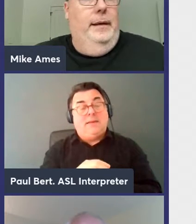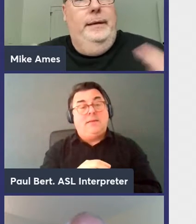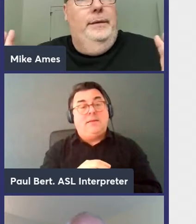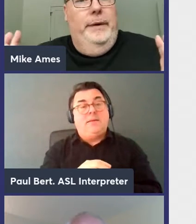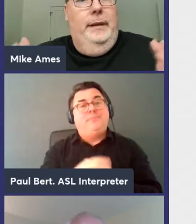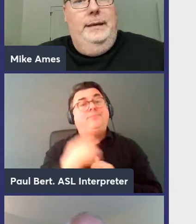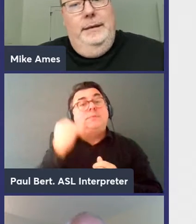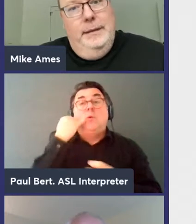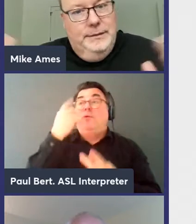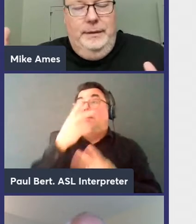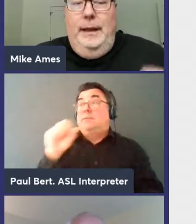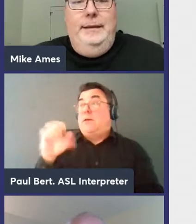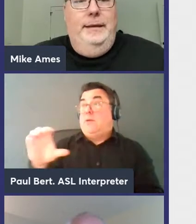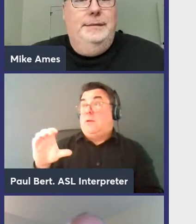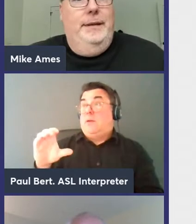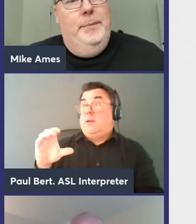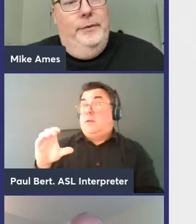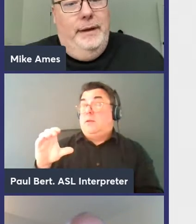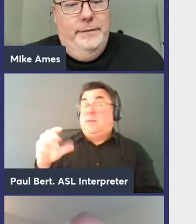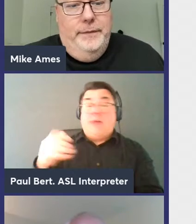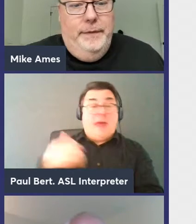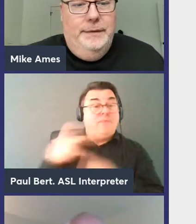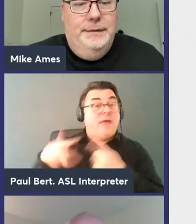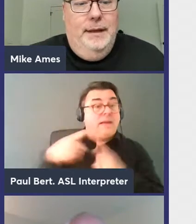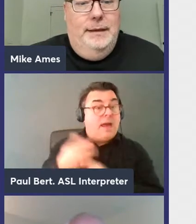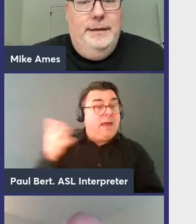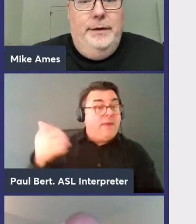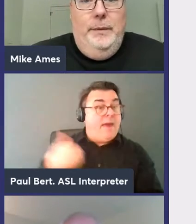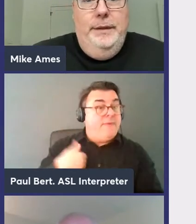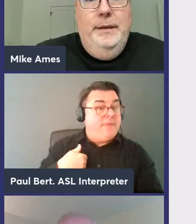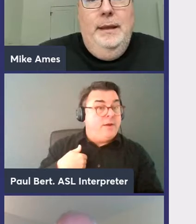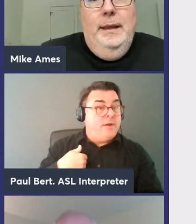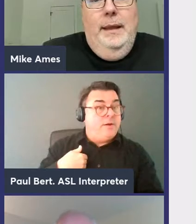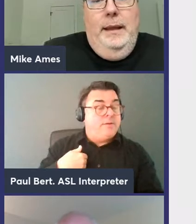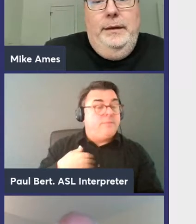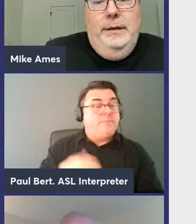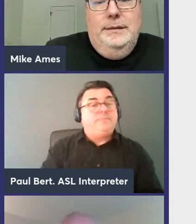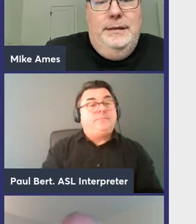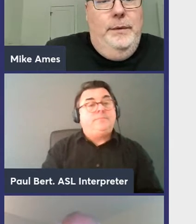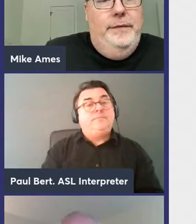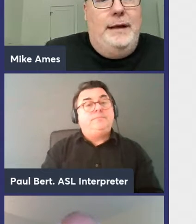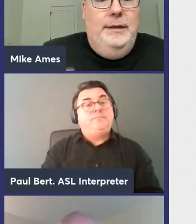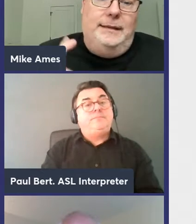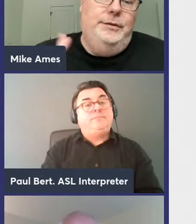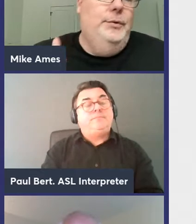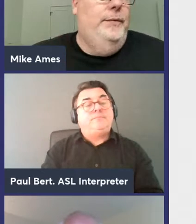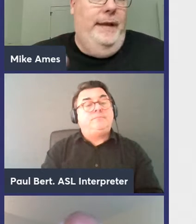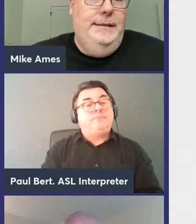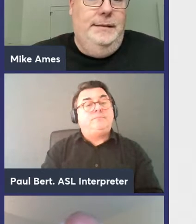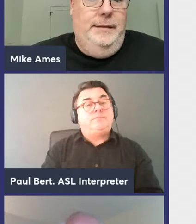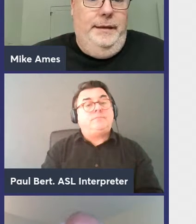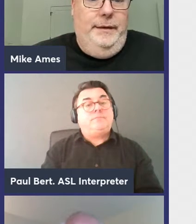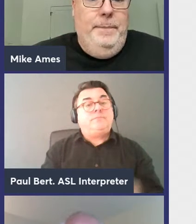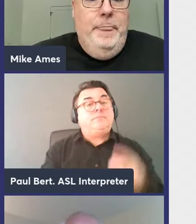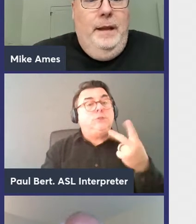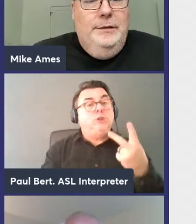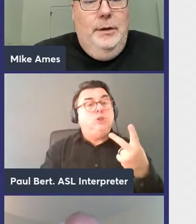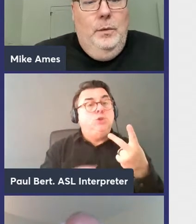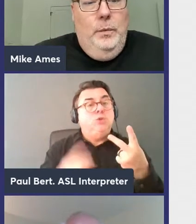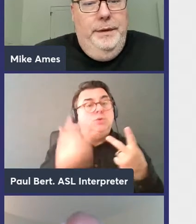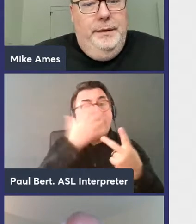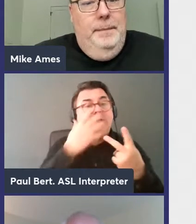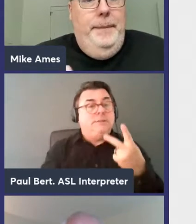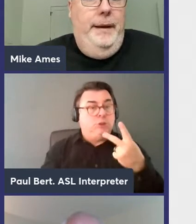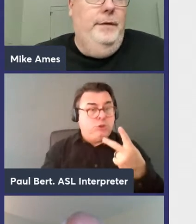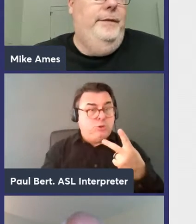South Carolina and the real ID, these are the IDs that they provide for folks to kind of tinker with. And you can see we've actually got 2 faces here.